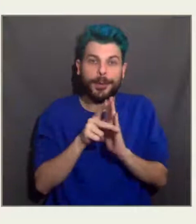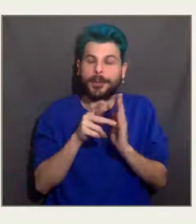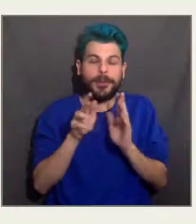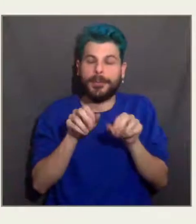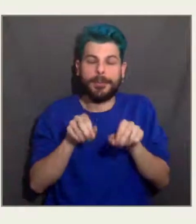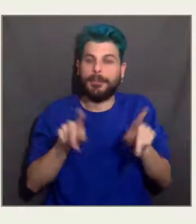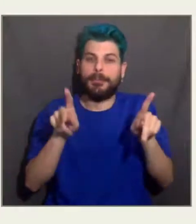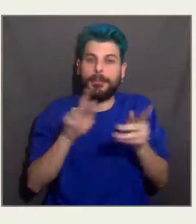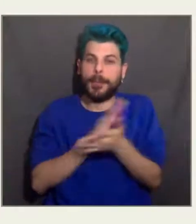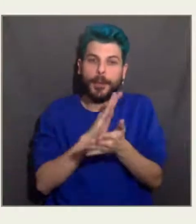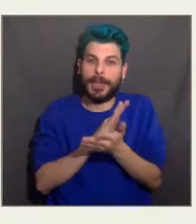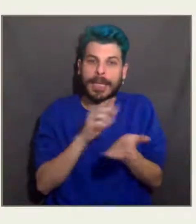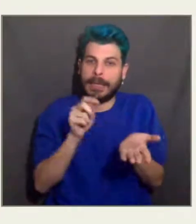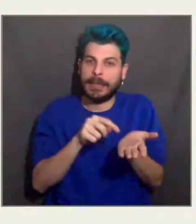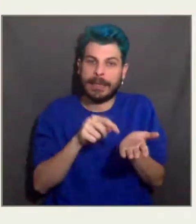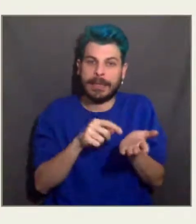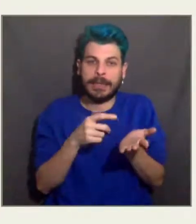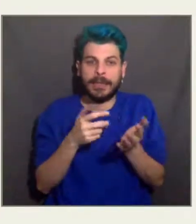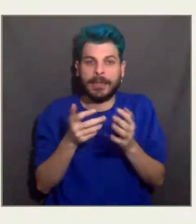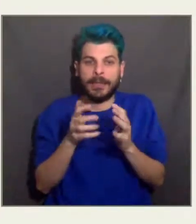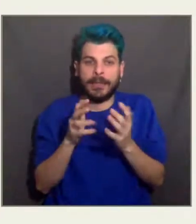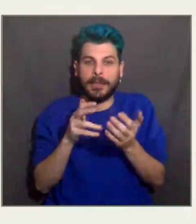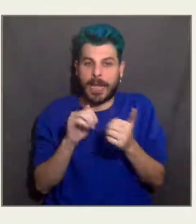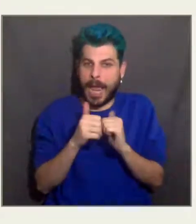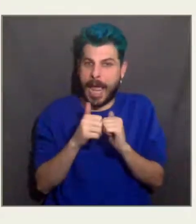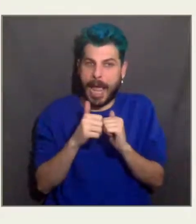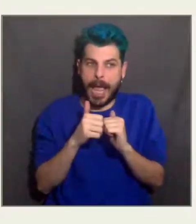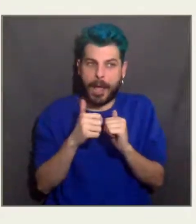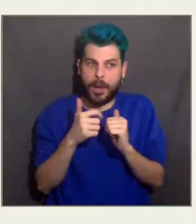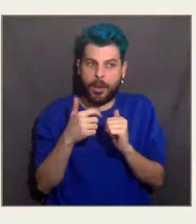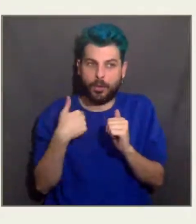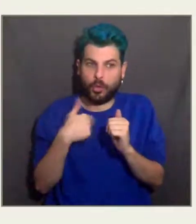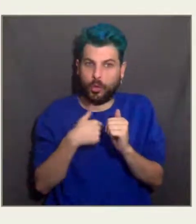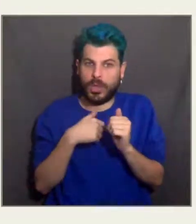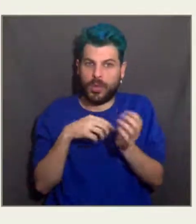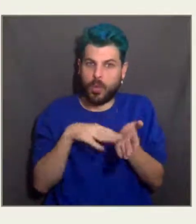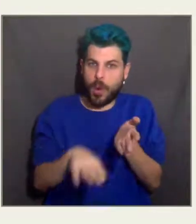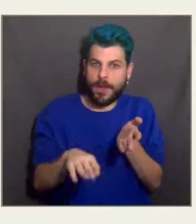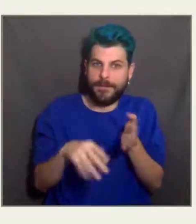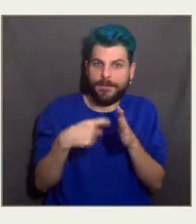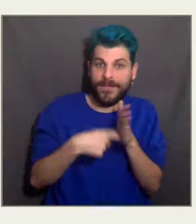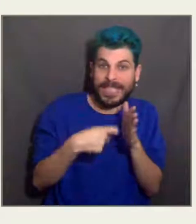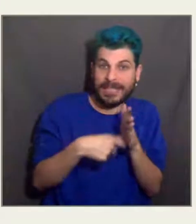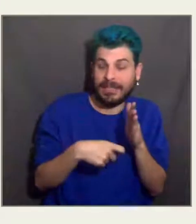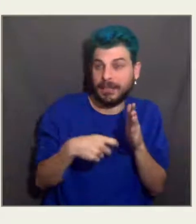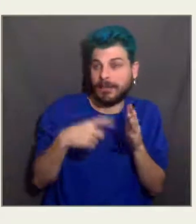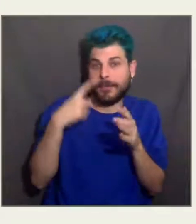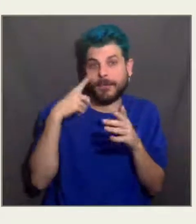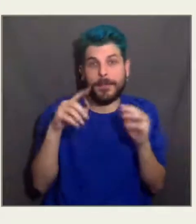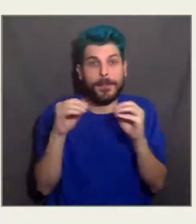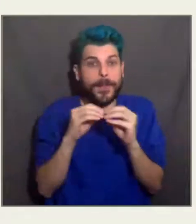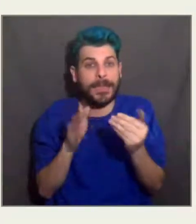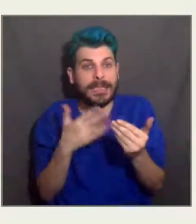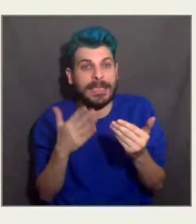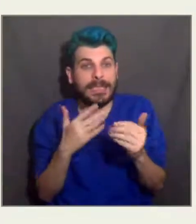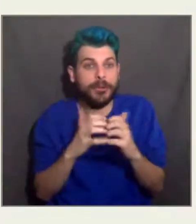and not permits themselves, but the permit fees as we move forward? How are our cities and counties going to work together